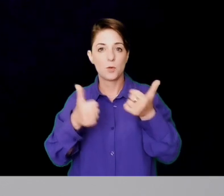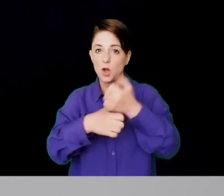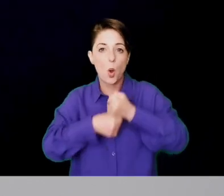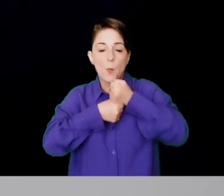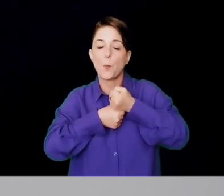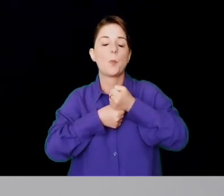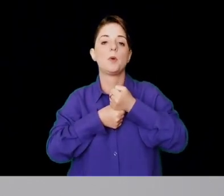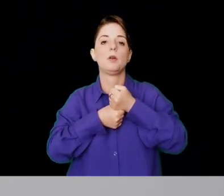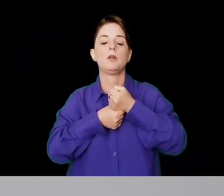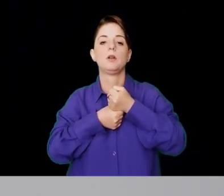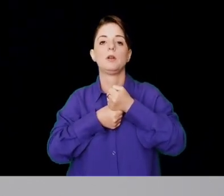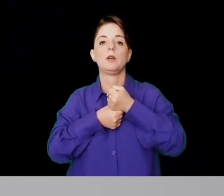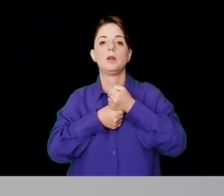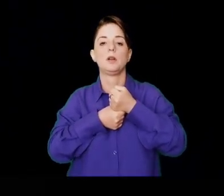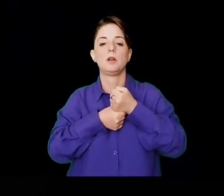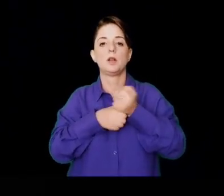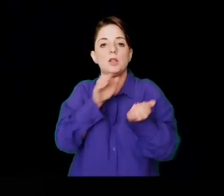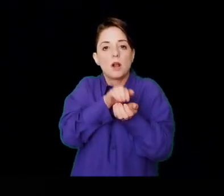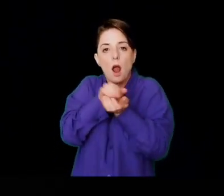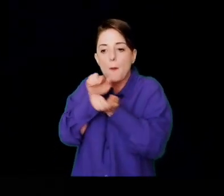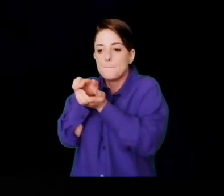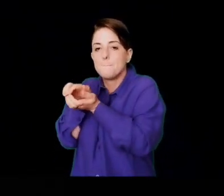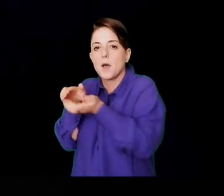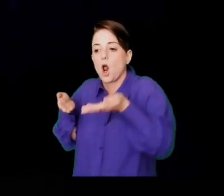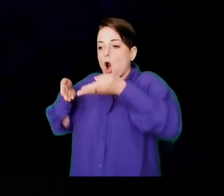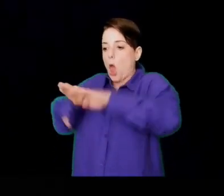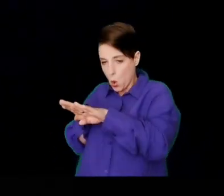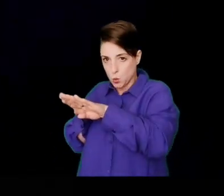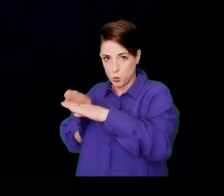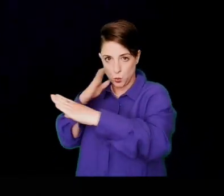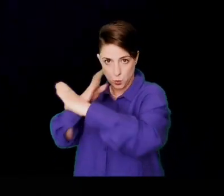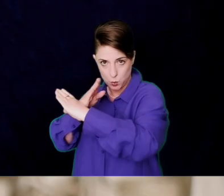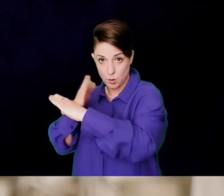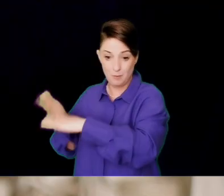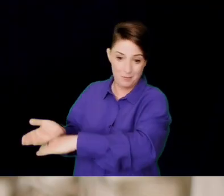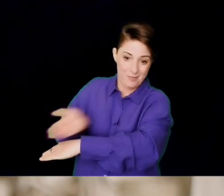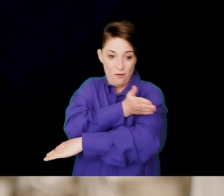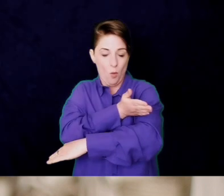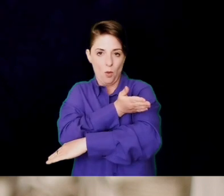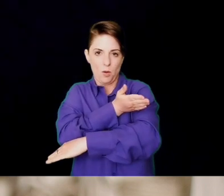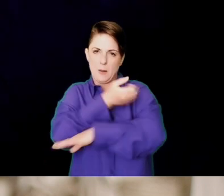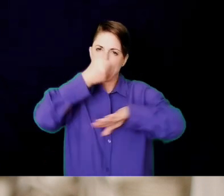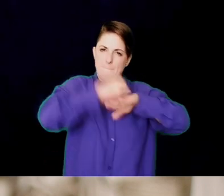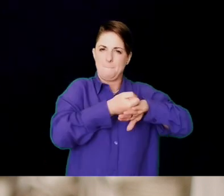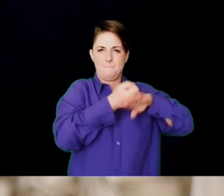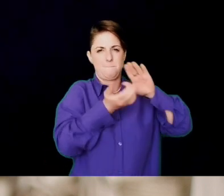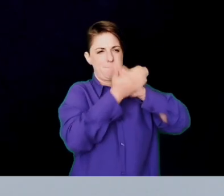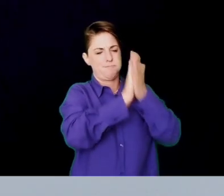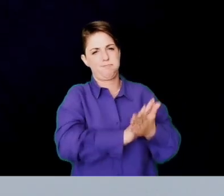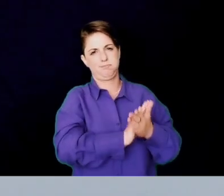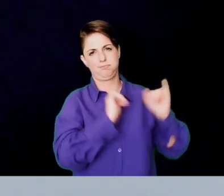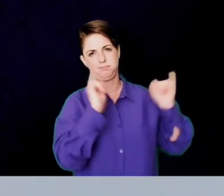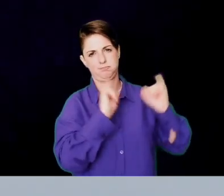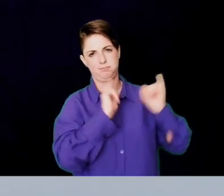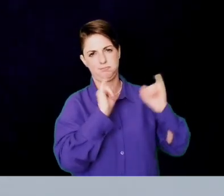hope. Before the scalloping was closed off here, it hit sort of rock bottom.